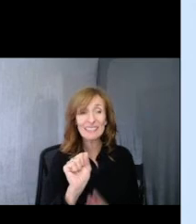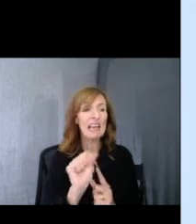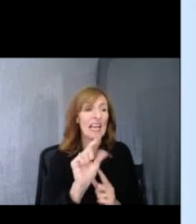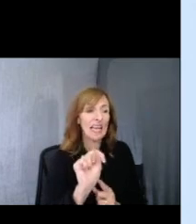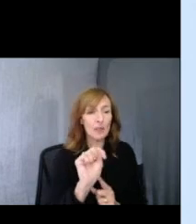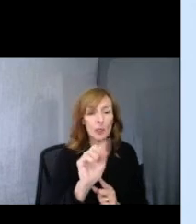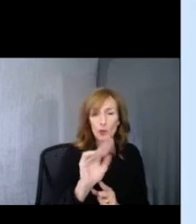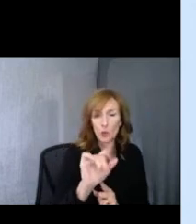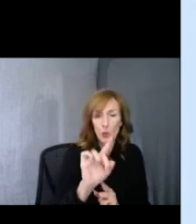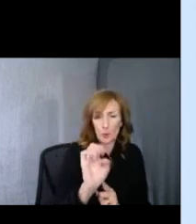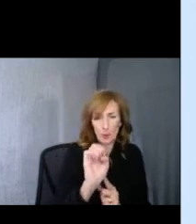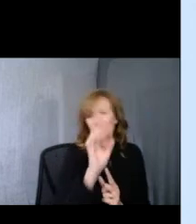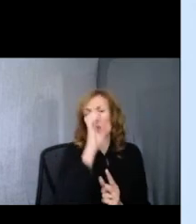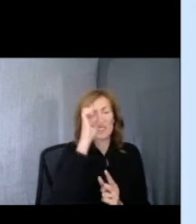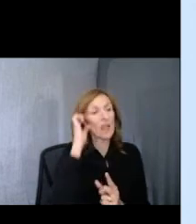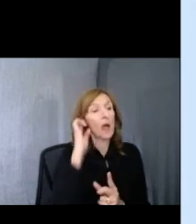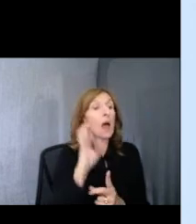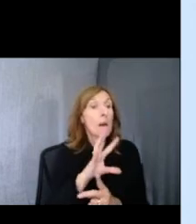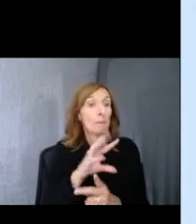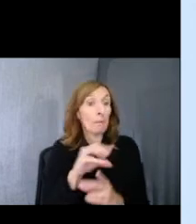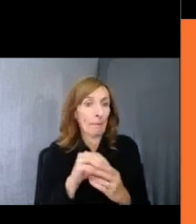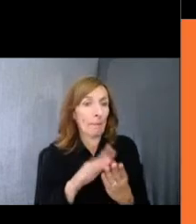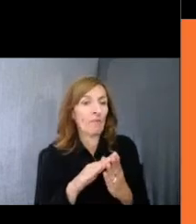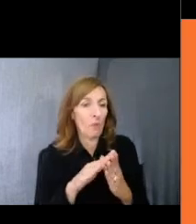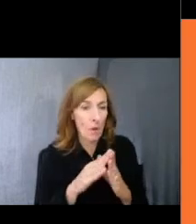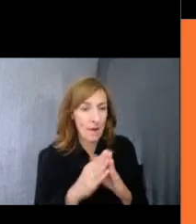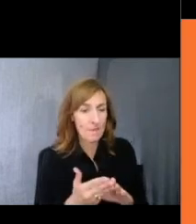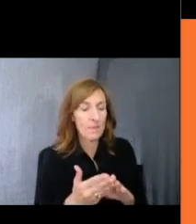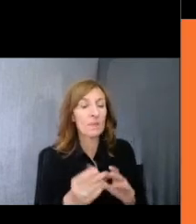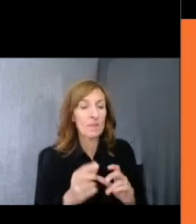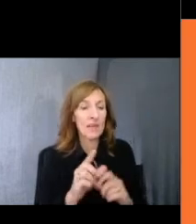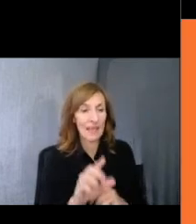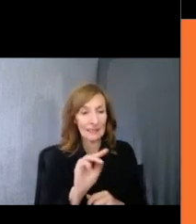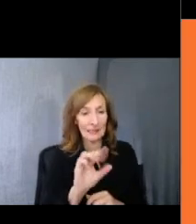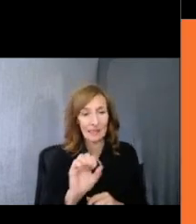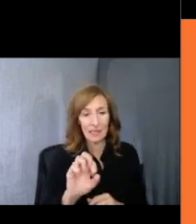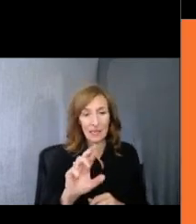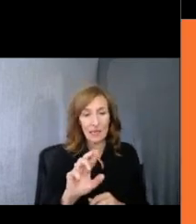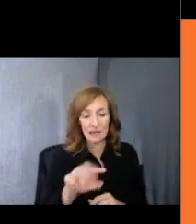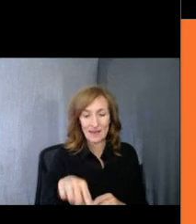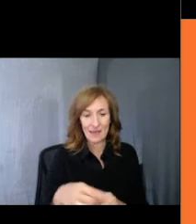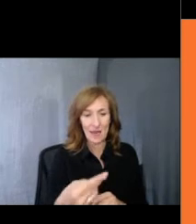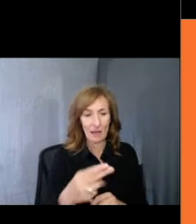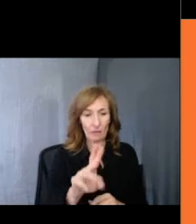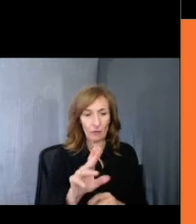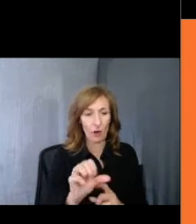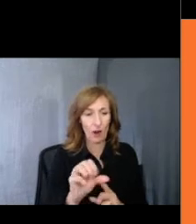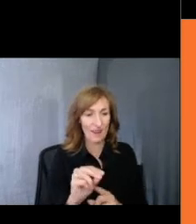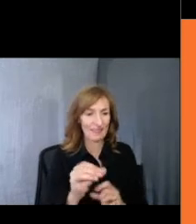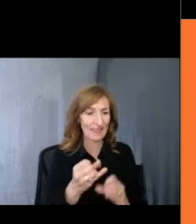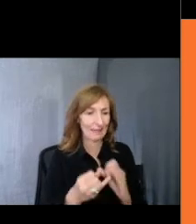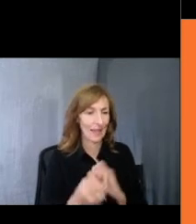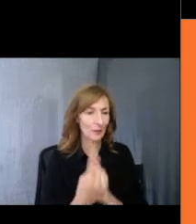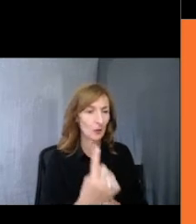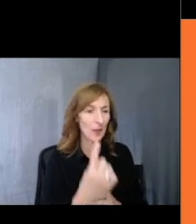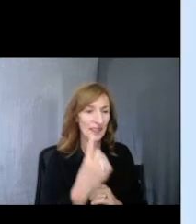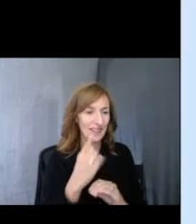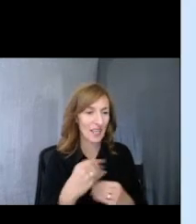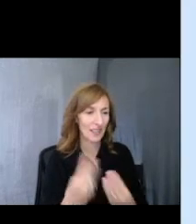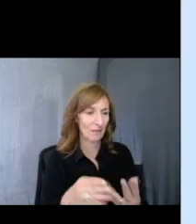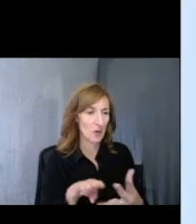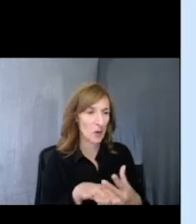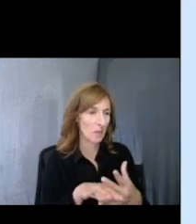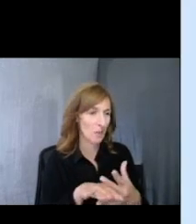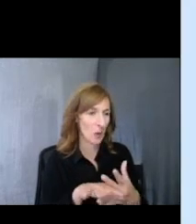together form a nephron. So last poll, and then I will absolutely give you guys a little bit of a break on having to